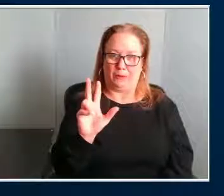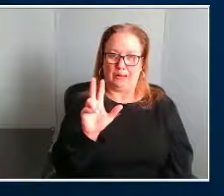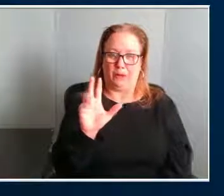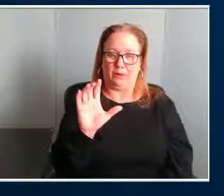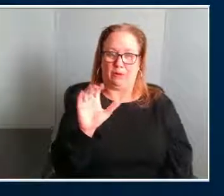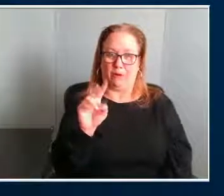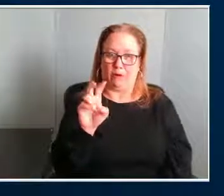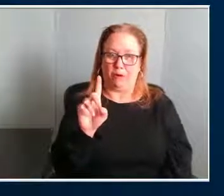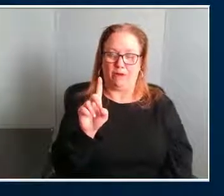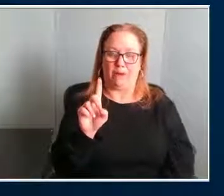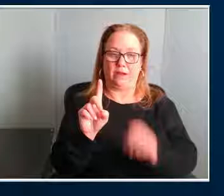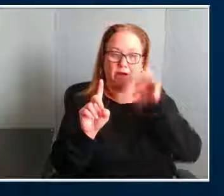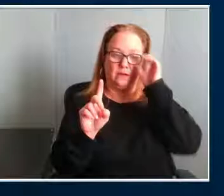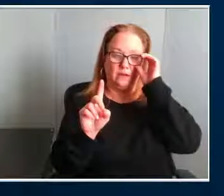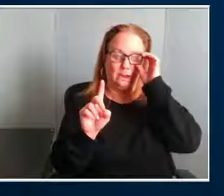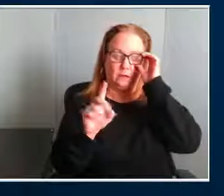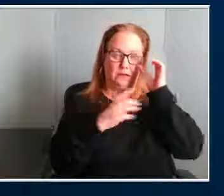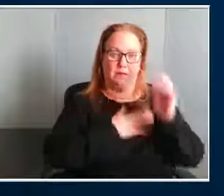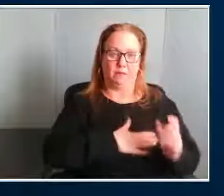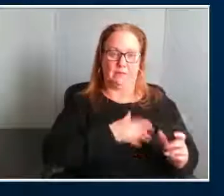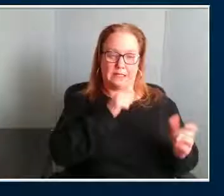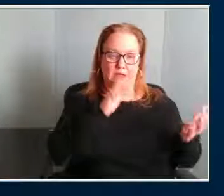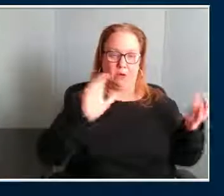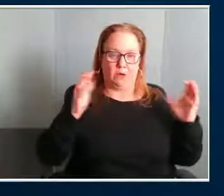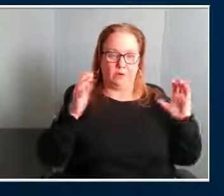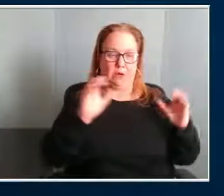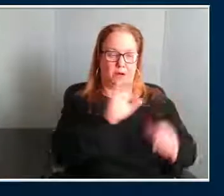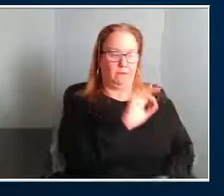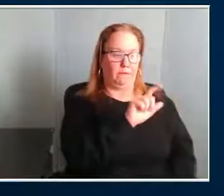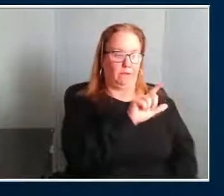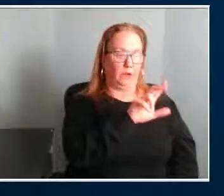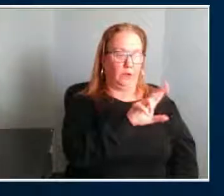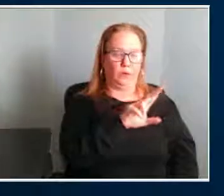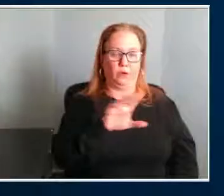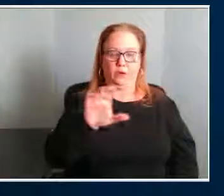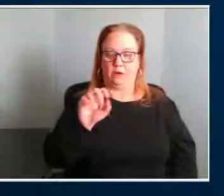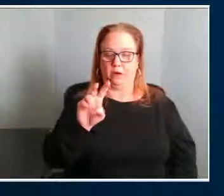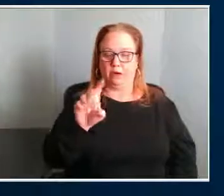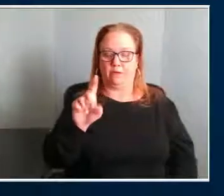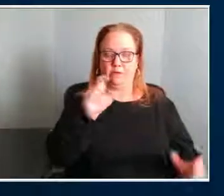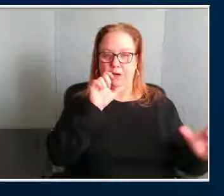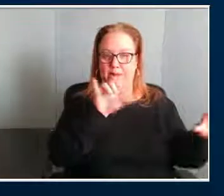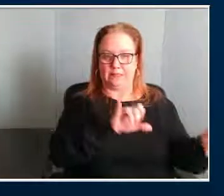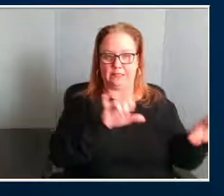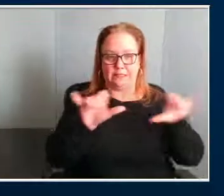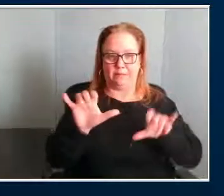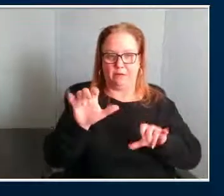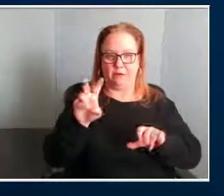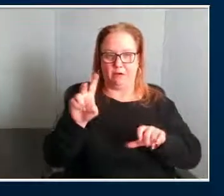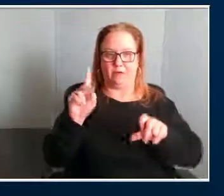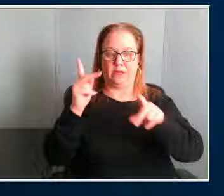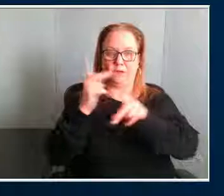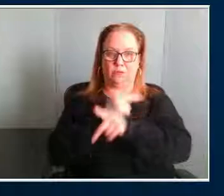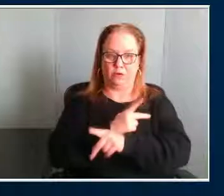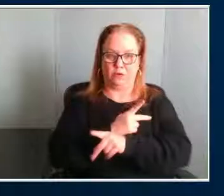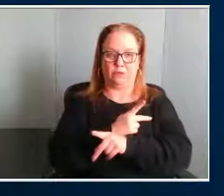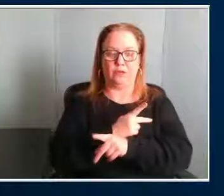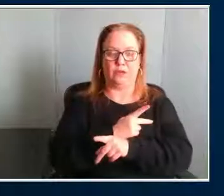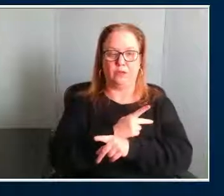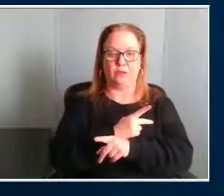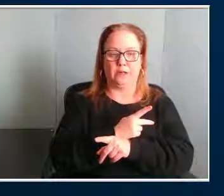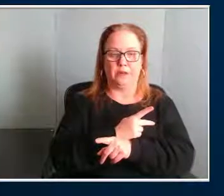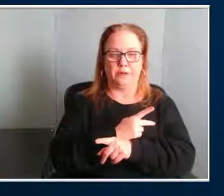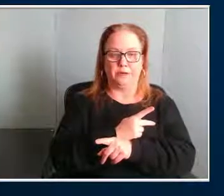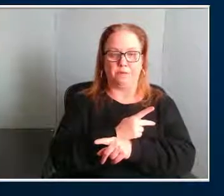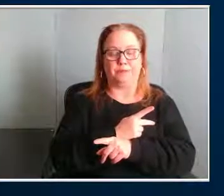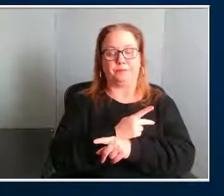Yeah. Please don't compare influenza and COVID. They are not comparable. COVID is much, much worse. And then,